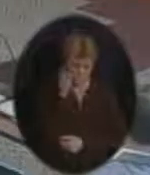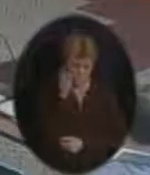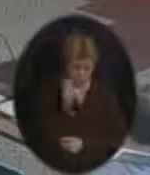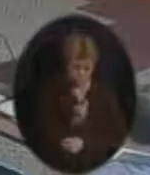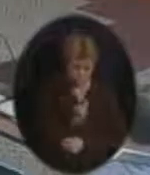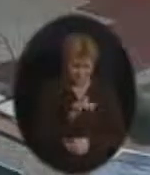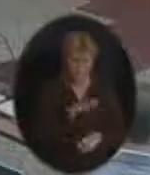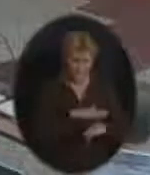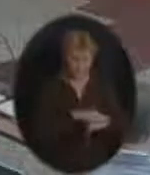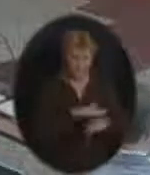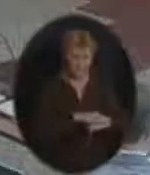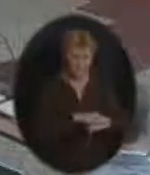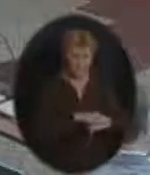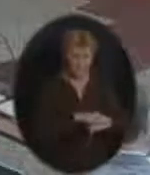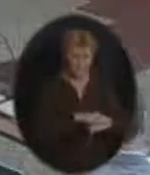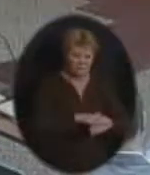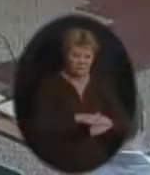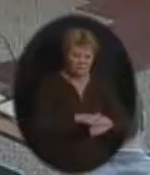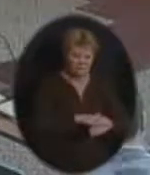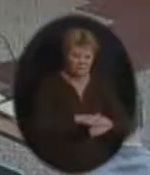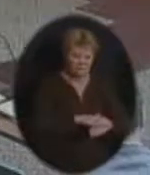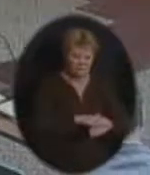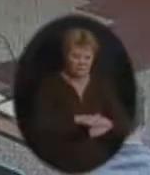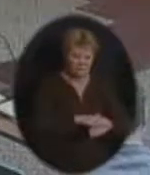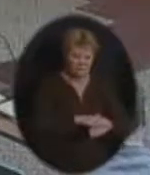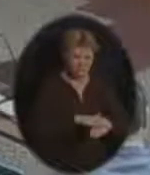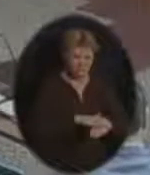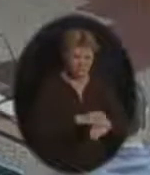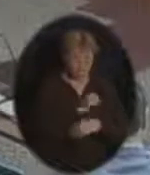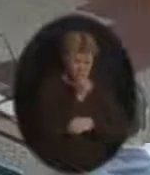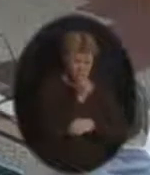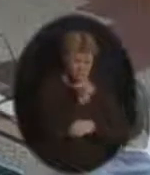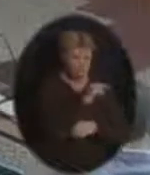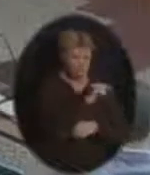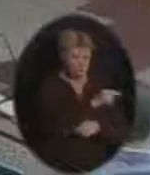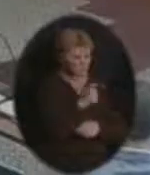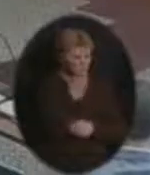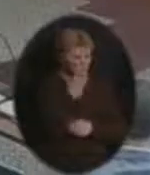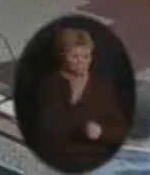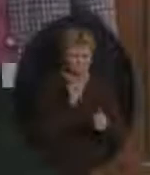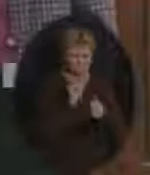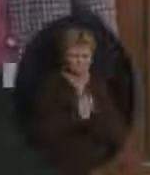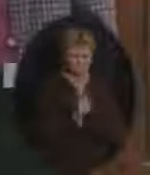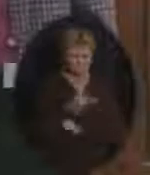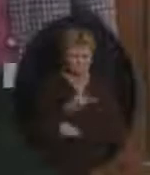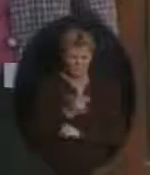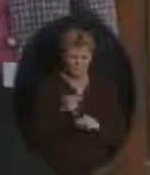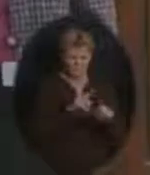microphone, she's just passed her third test, and she brought her fan club from Arbor Creek here with her.